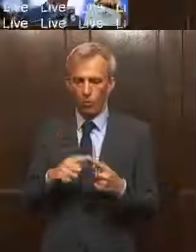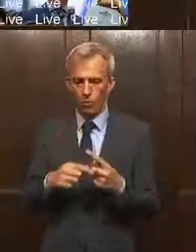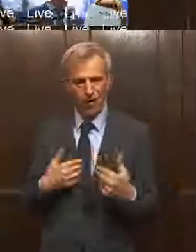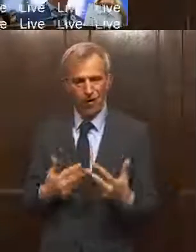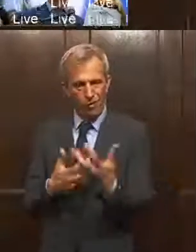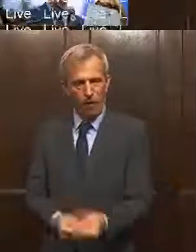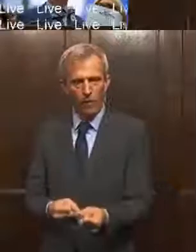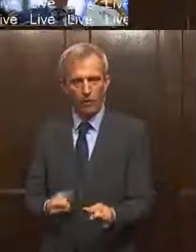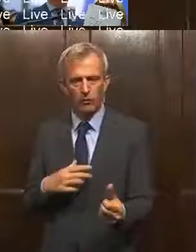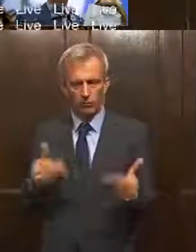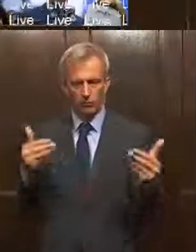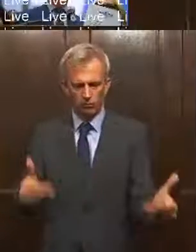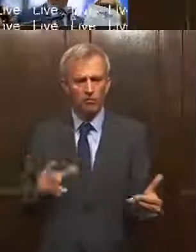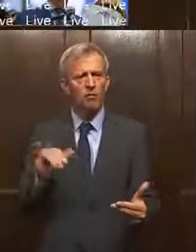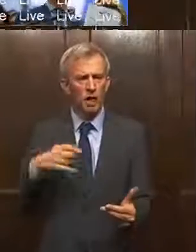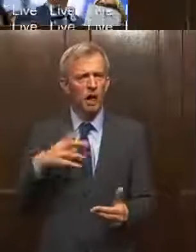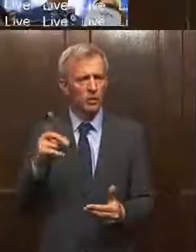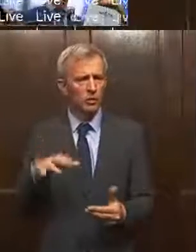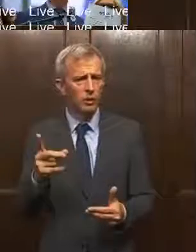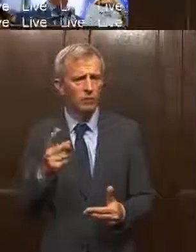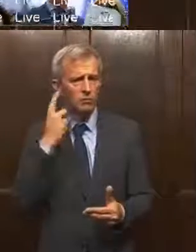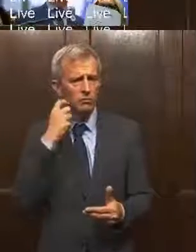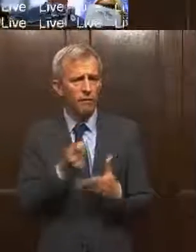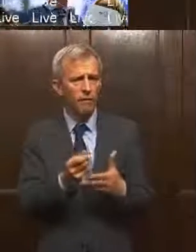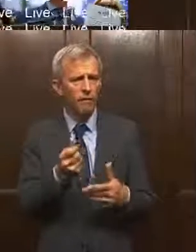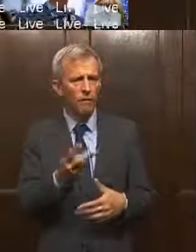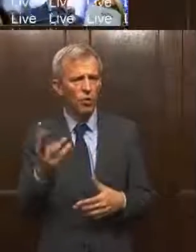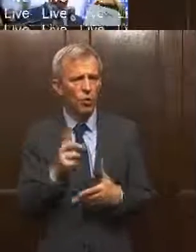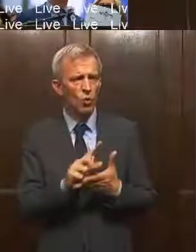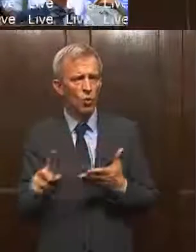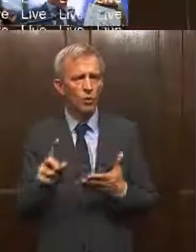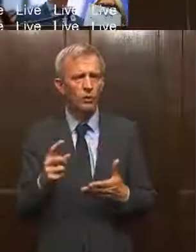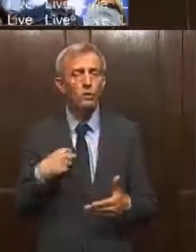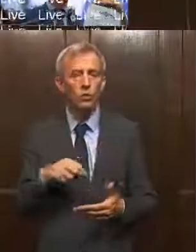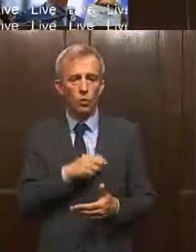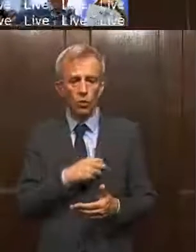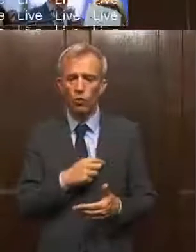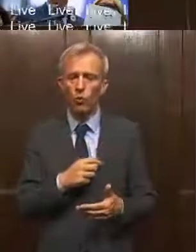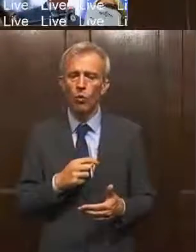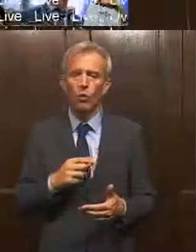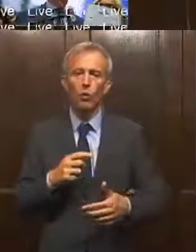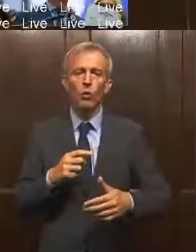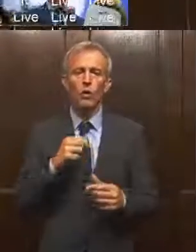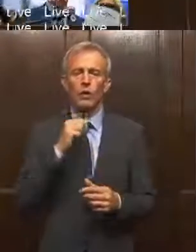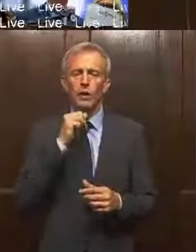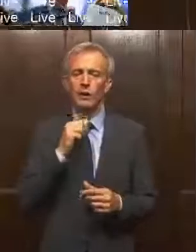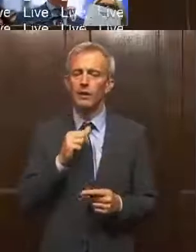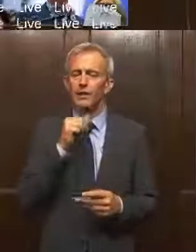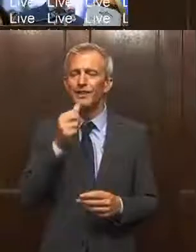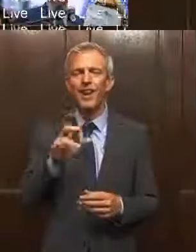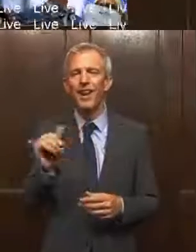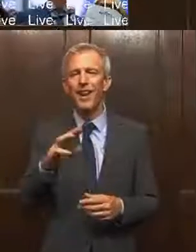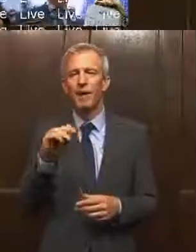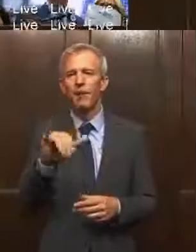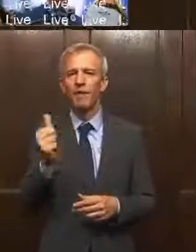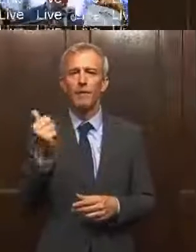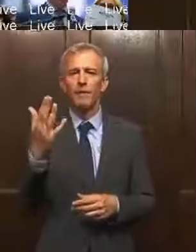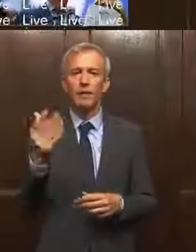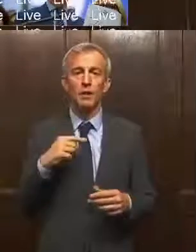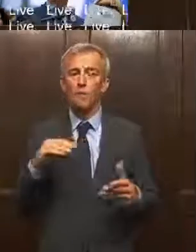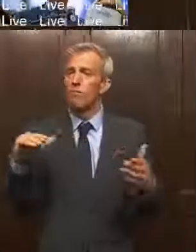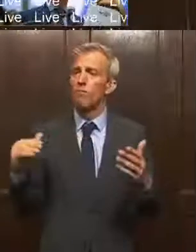we've done in the past few weeks, by the way. We've taken moves throughout this. It's not that May 15th is suddenly a brand new